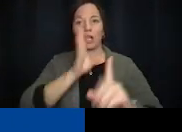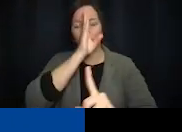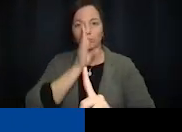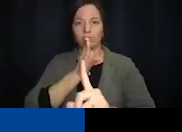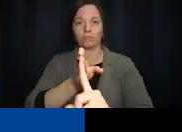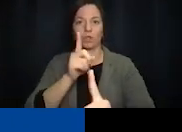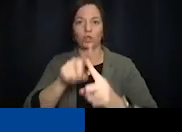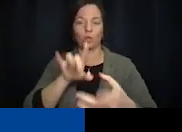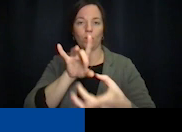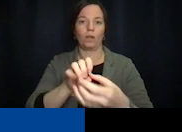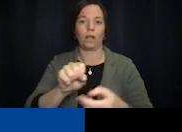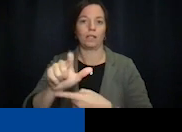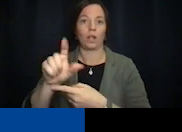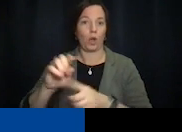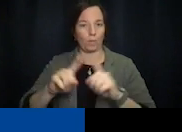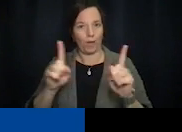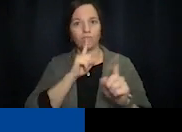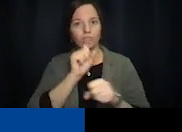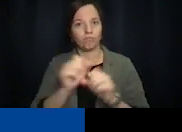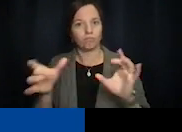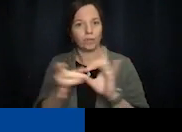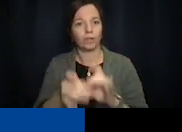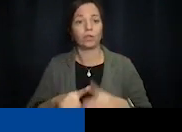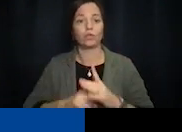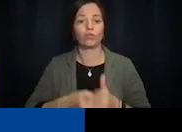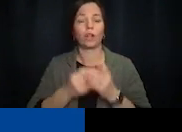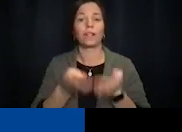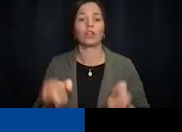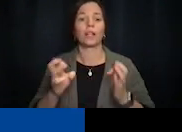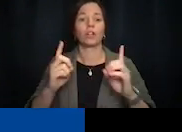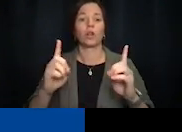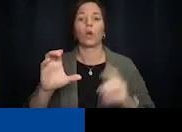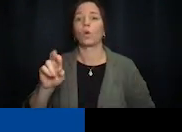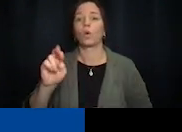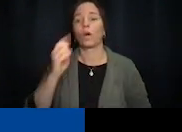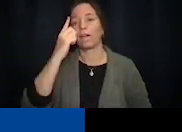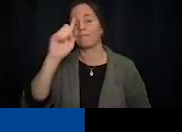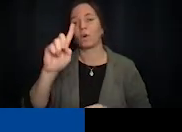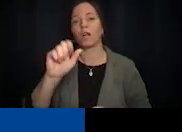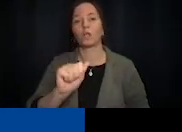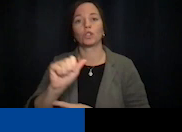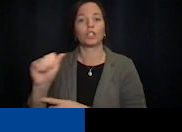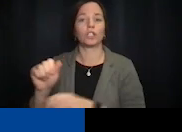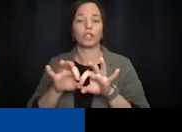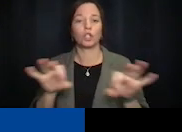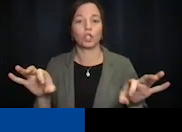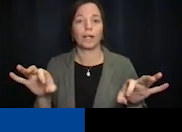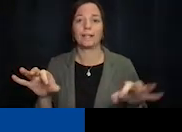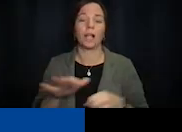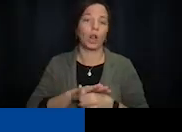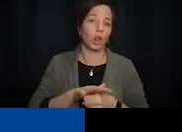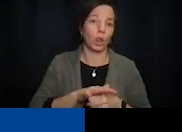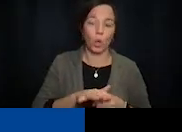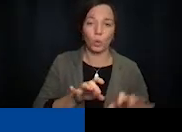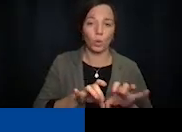SLOs. To start with, general education, the core of all of our associate degree earners, whether they're earning local degrees or